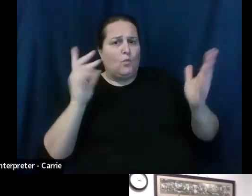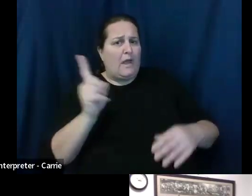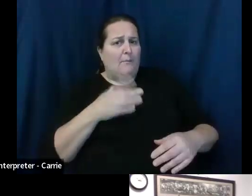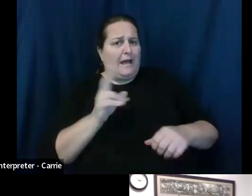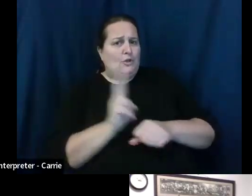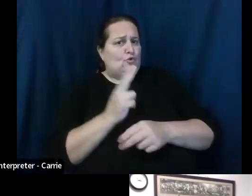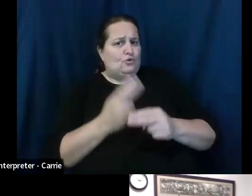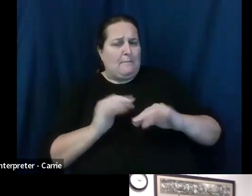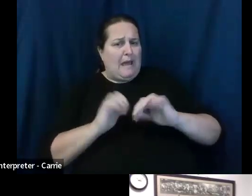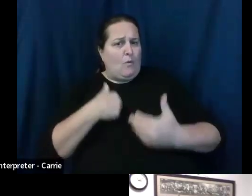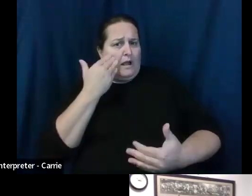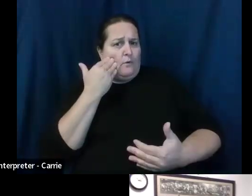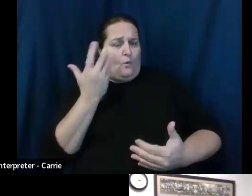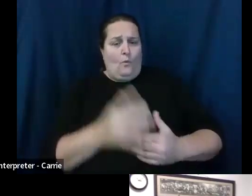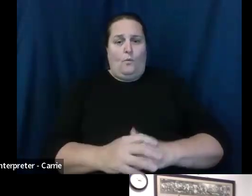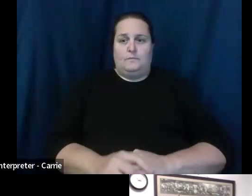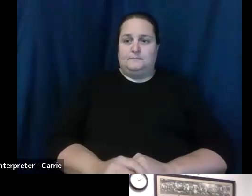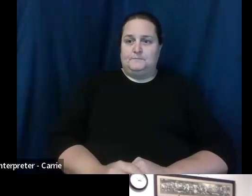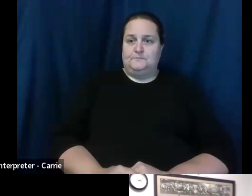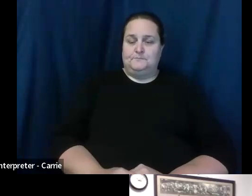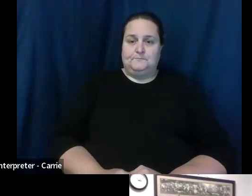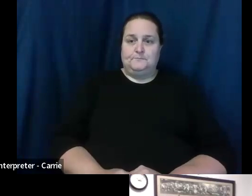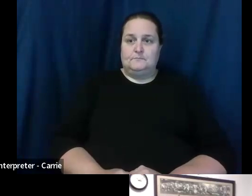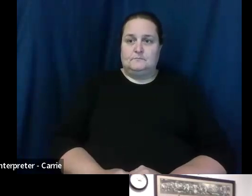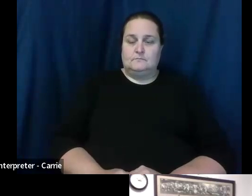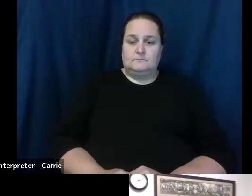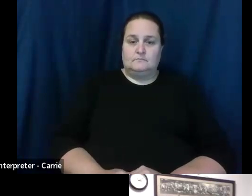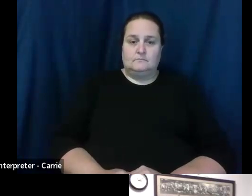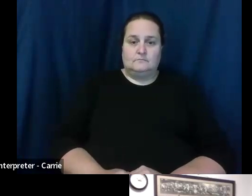All right. You said Linda. Hold on 1 second here.